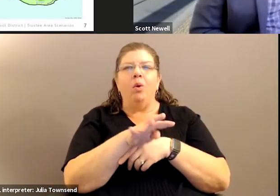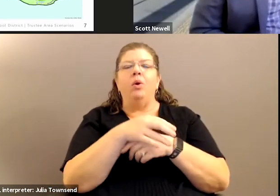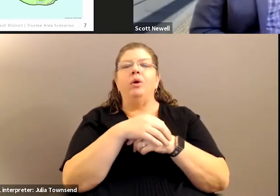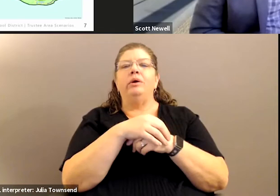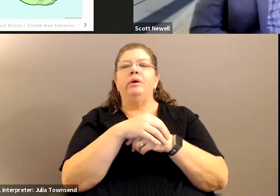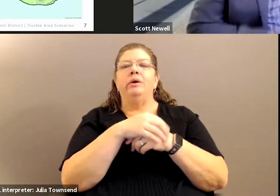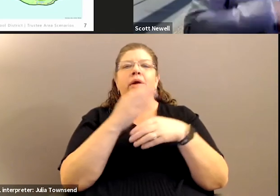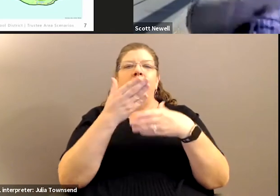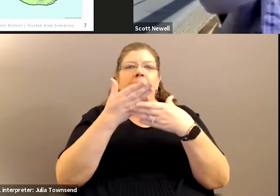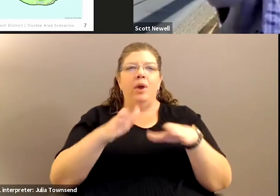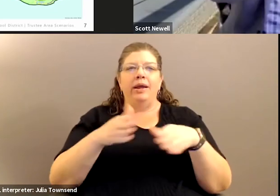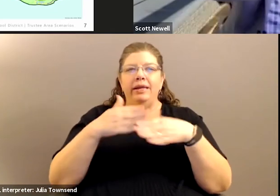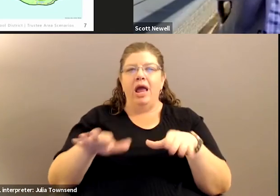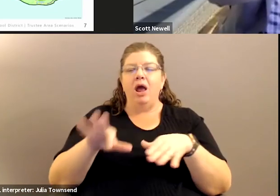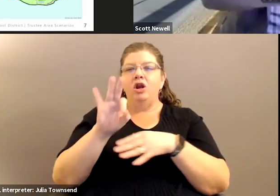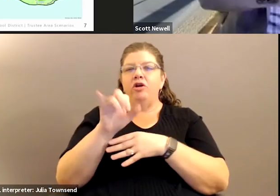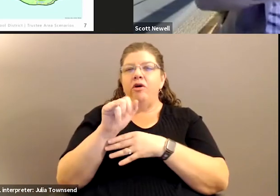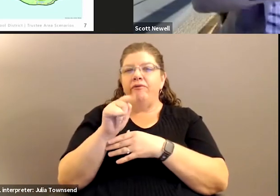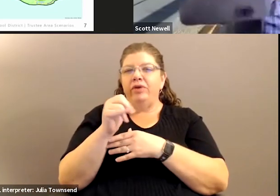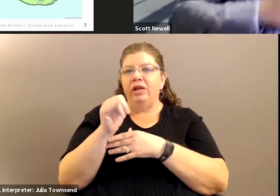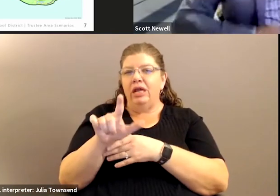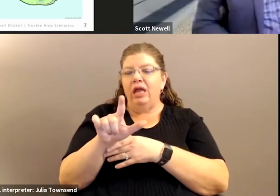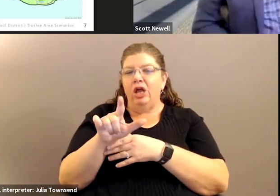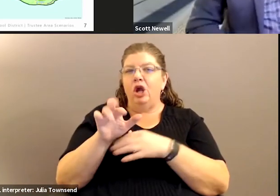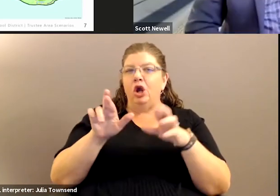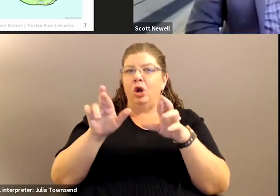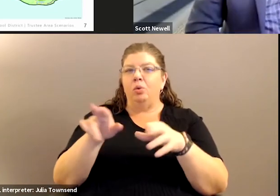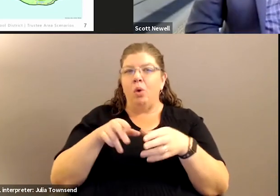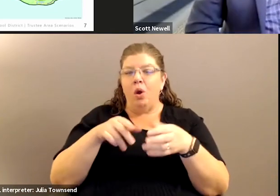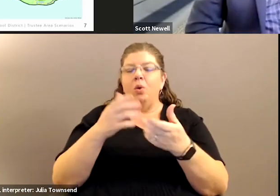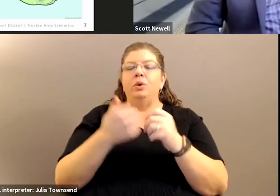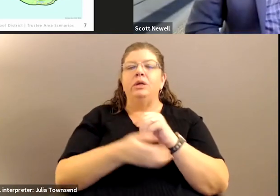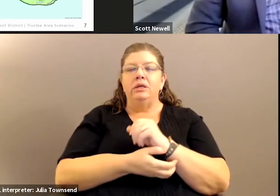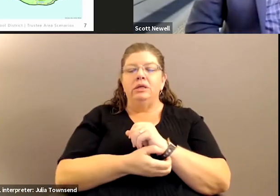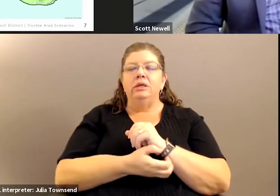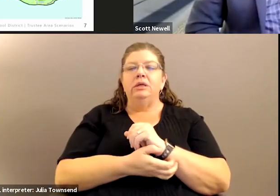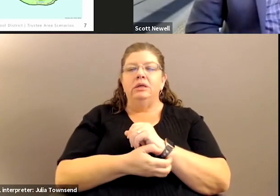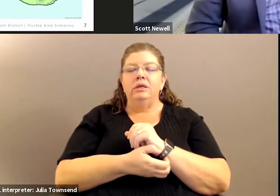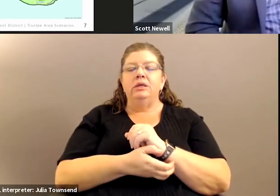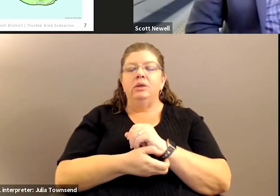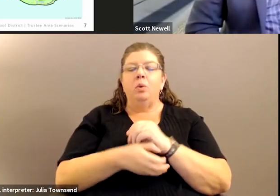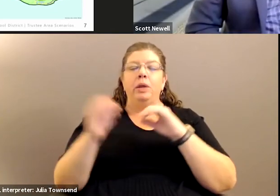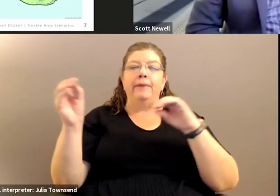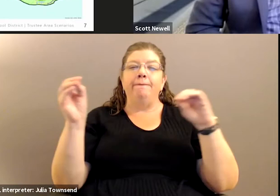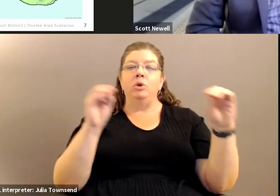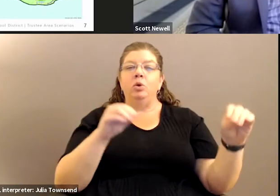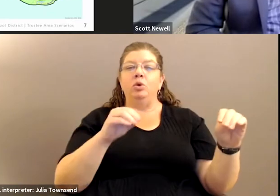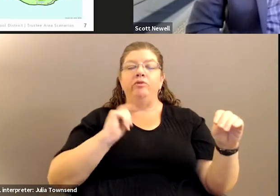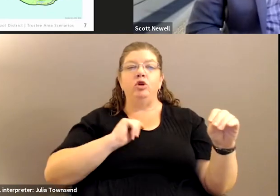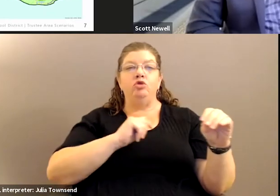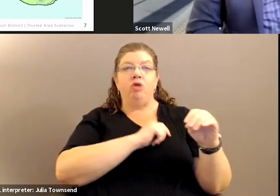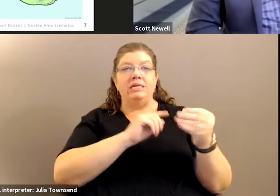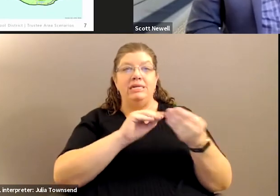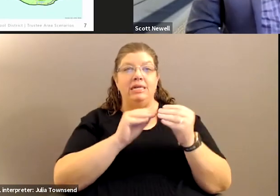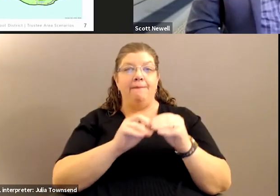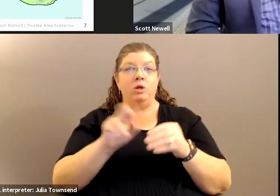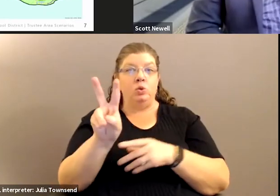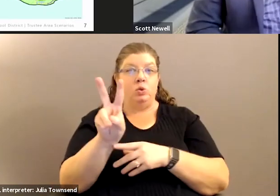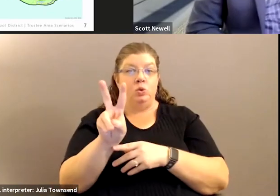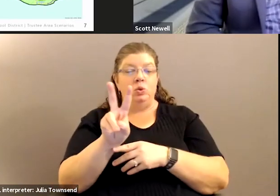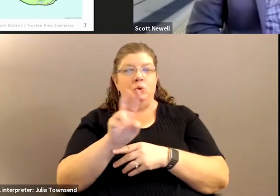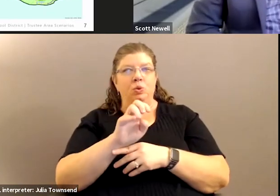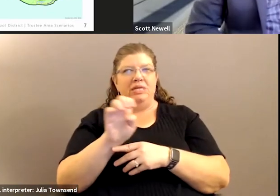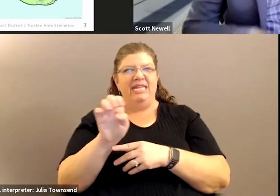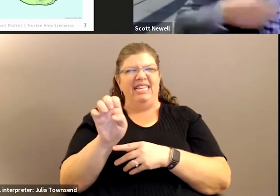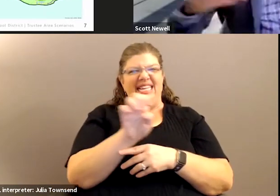breaking down foothill road a little bit as part of that point we've moved um trustee number two to the east a